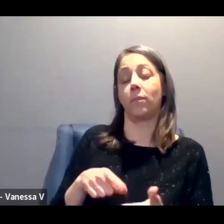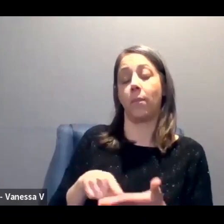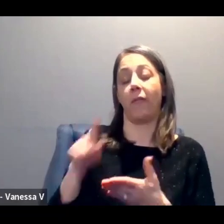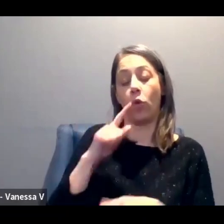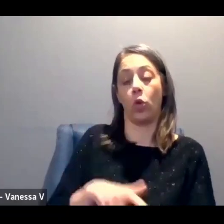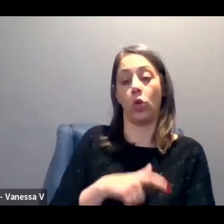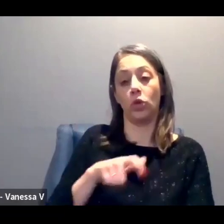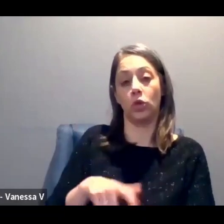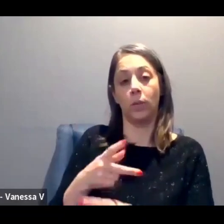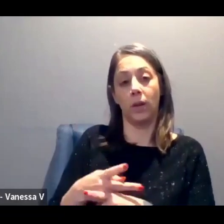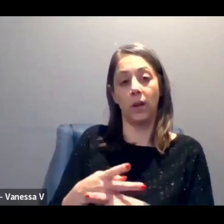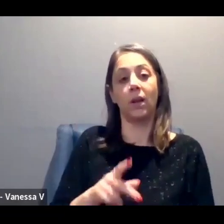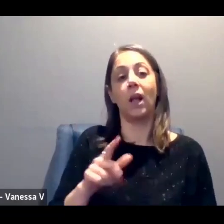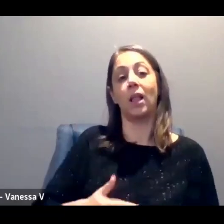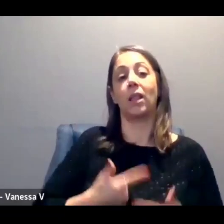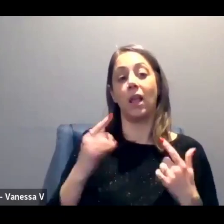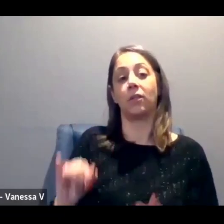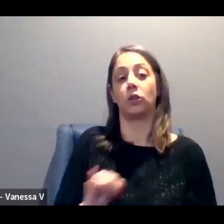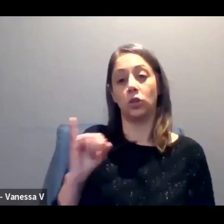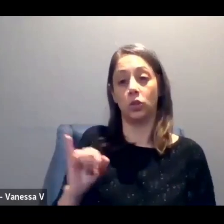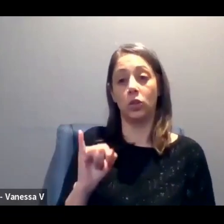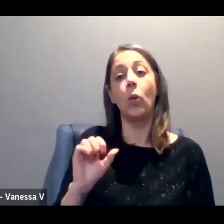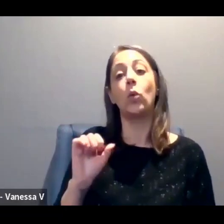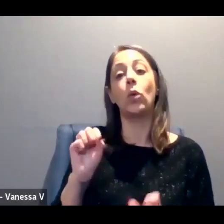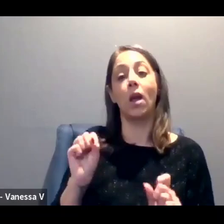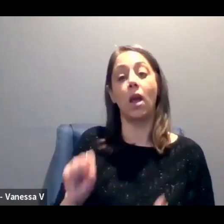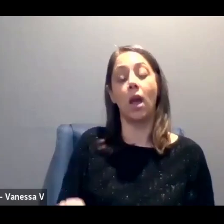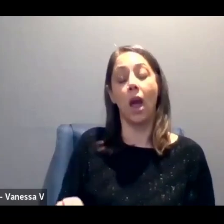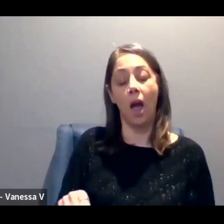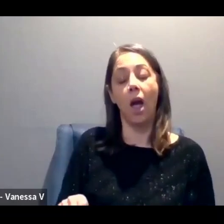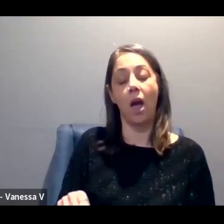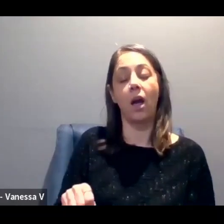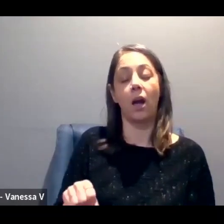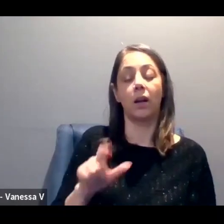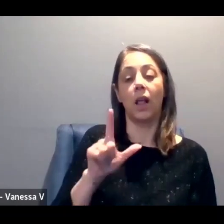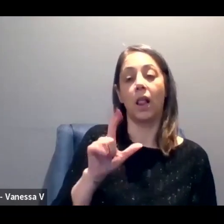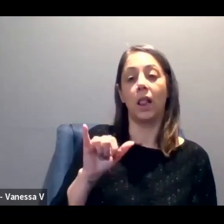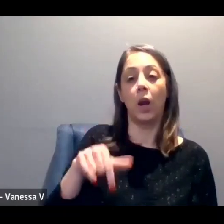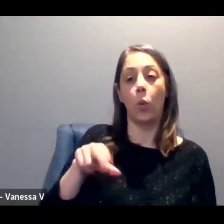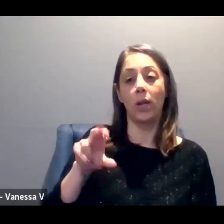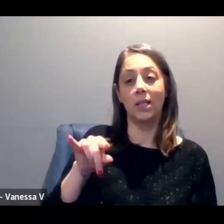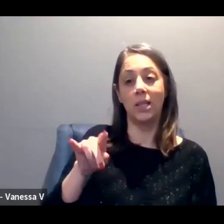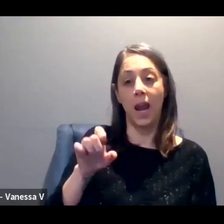insurance policies can often be liquidated to pay for long-term care.